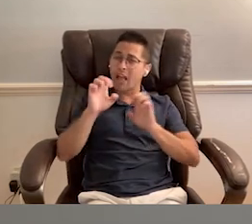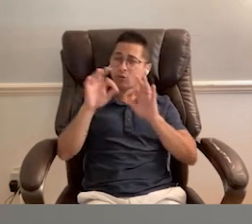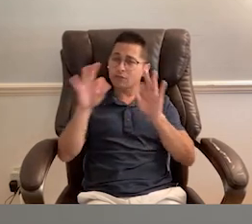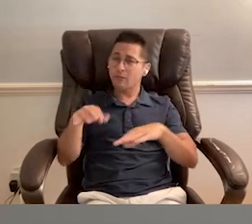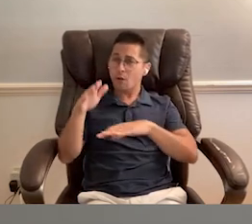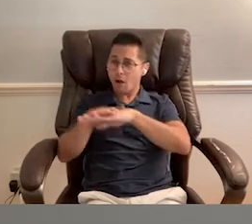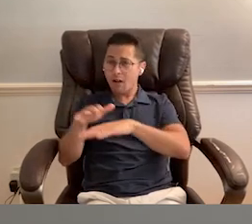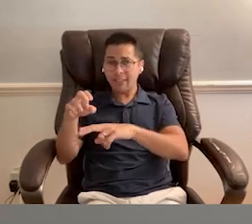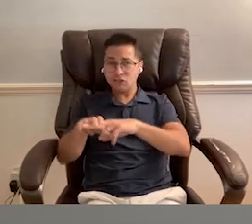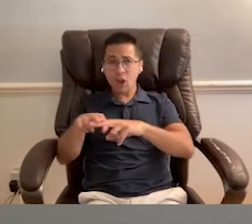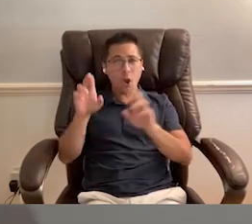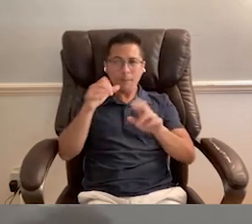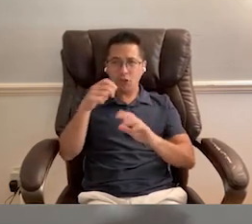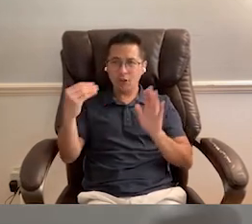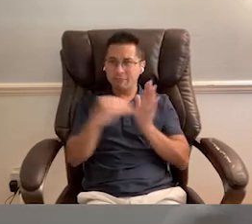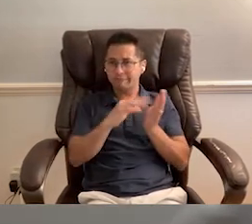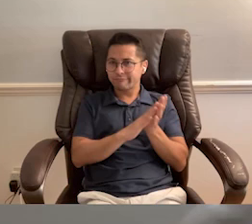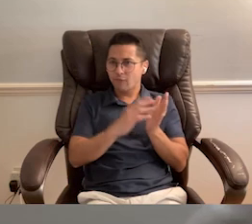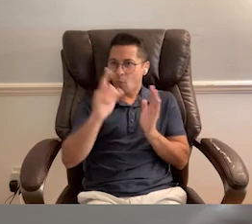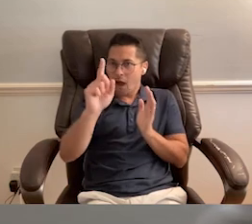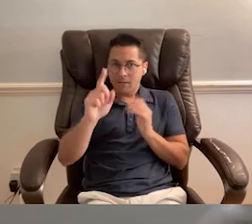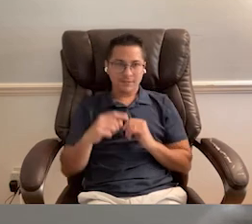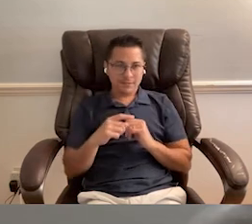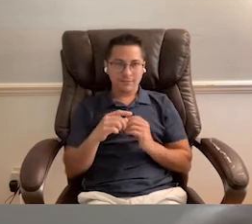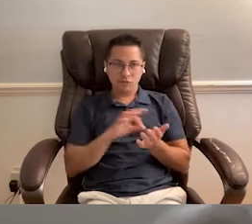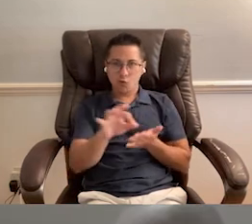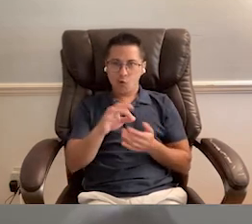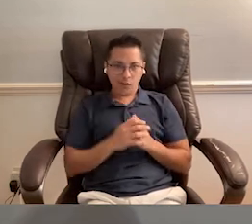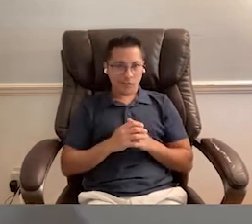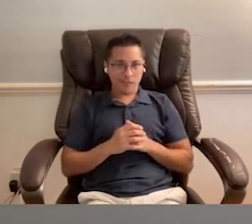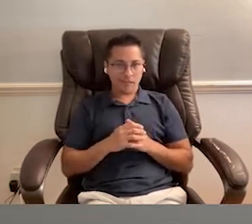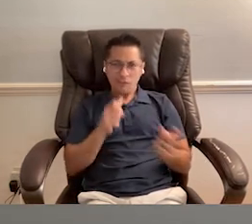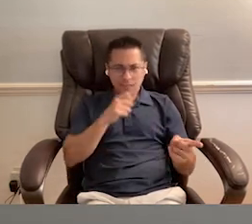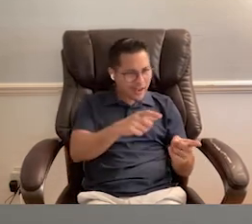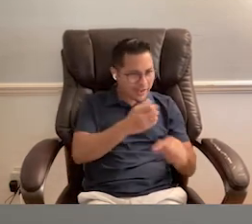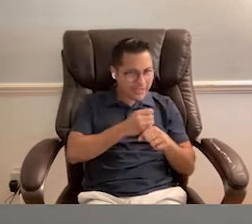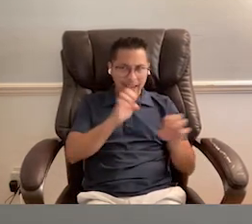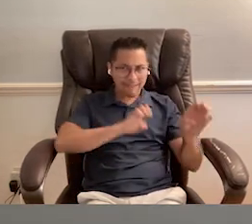your chair. Hopefully you didn't give me any ones. I didn't get the evaluation. Oh, you didn't get an evaluation?